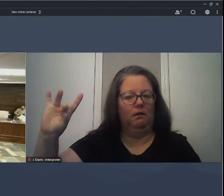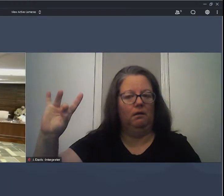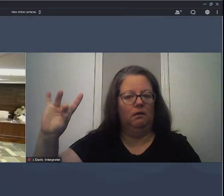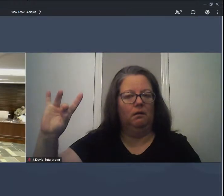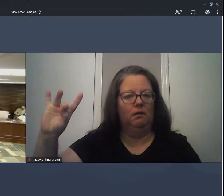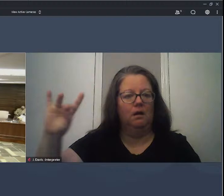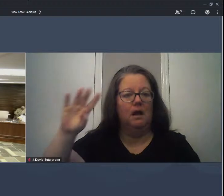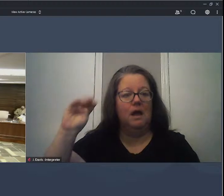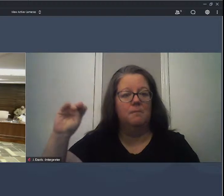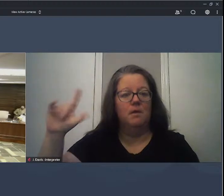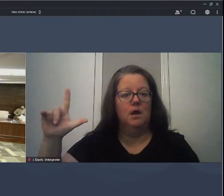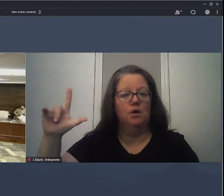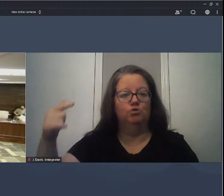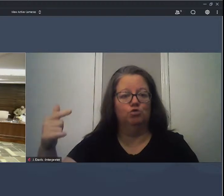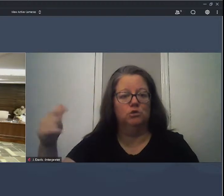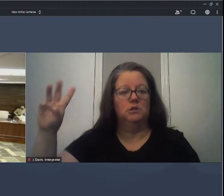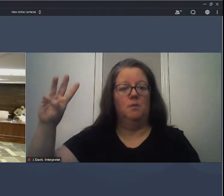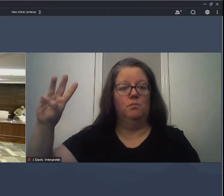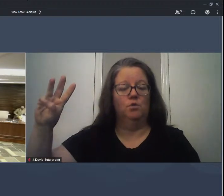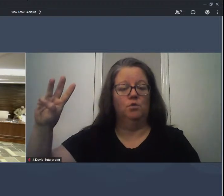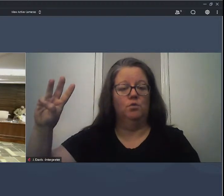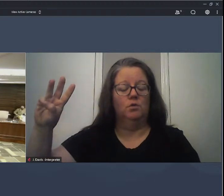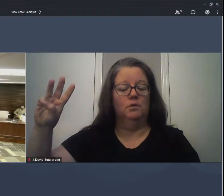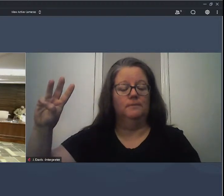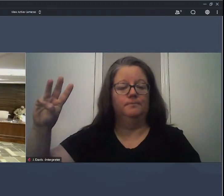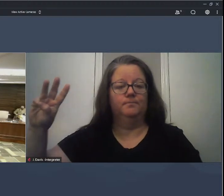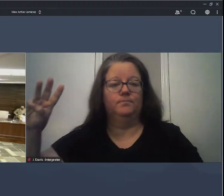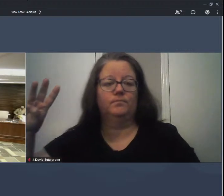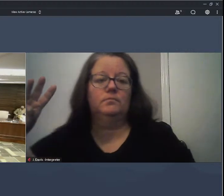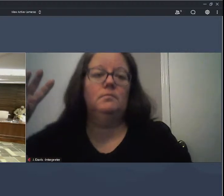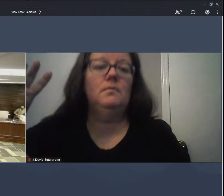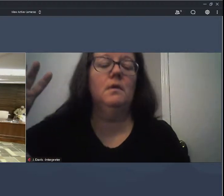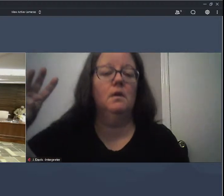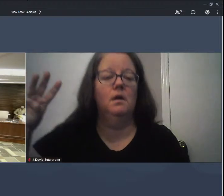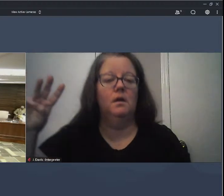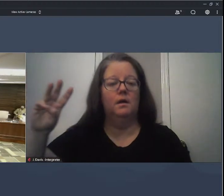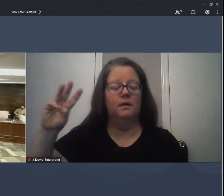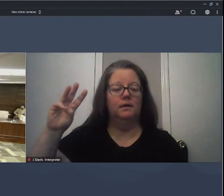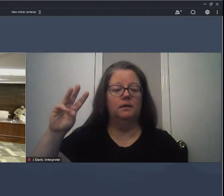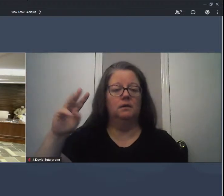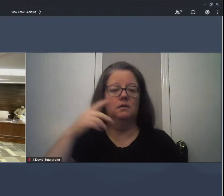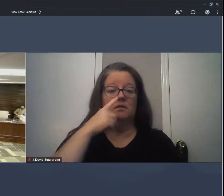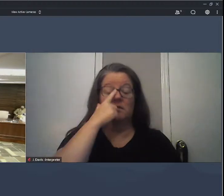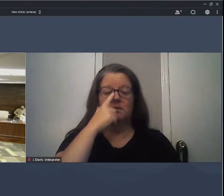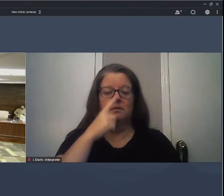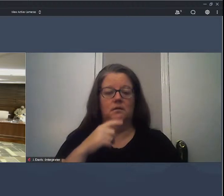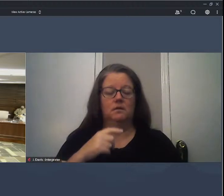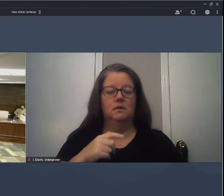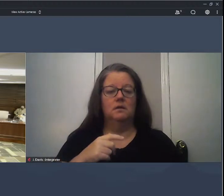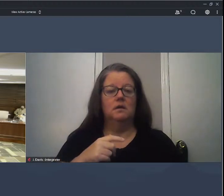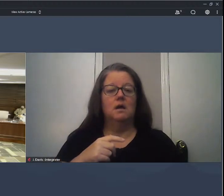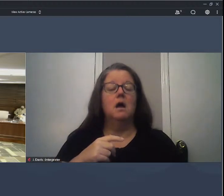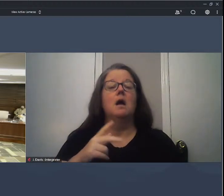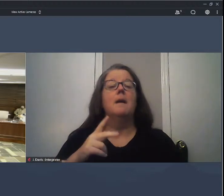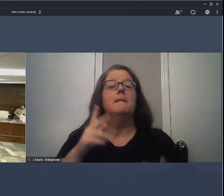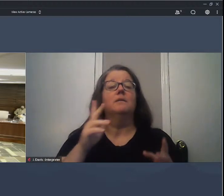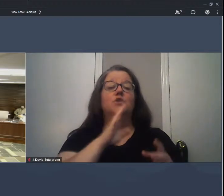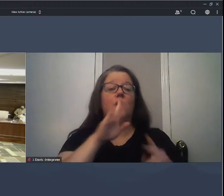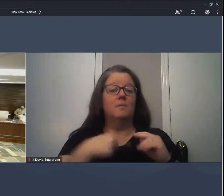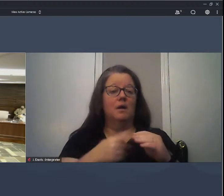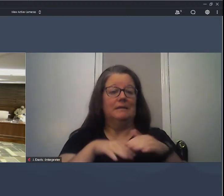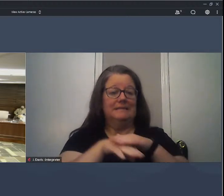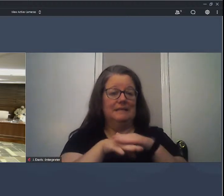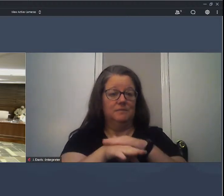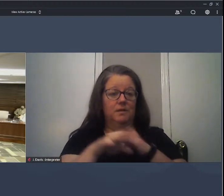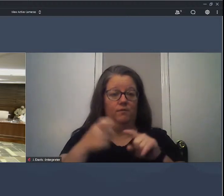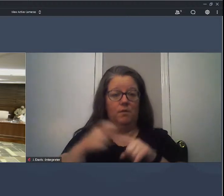MLG and W, we're not talking about people, crows fly, but people don't. The accessibility from MLG and W is